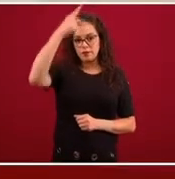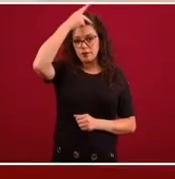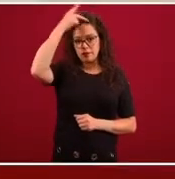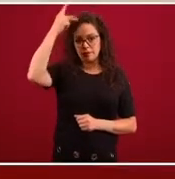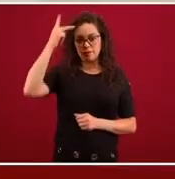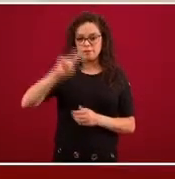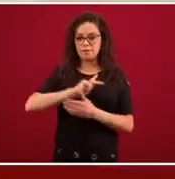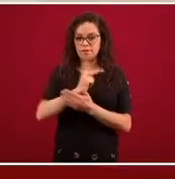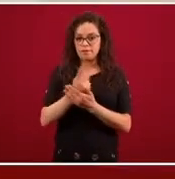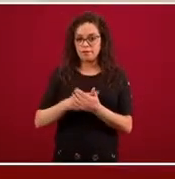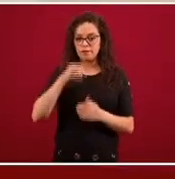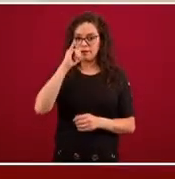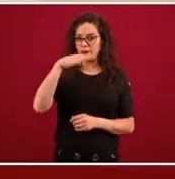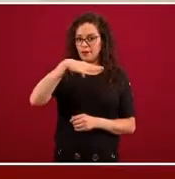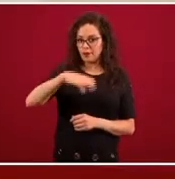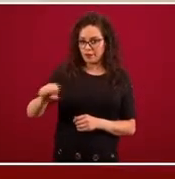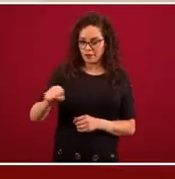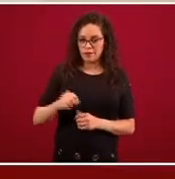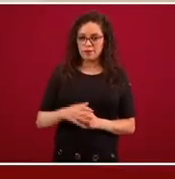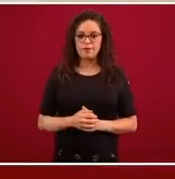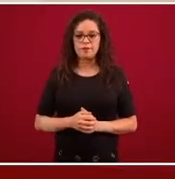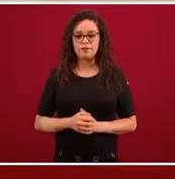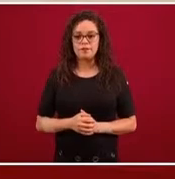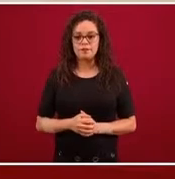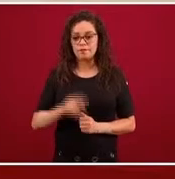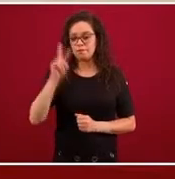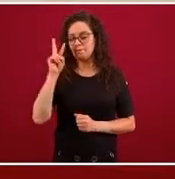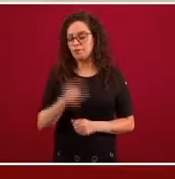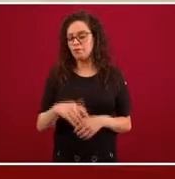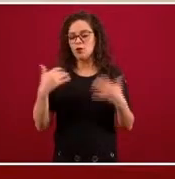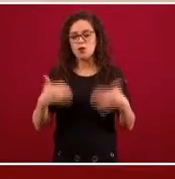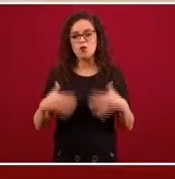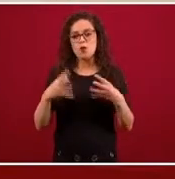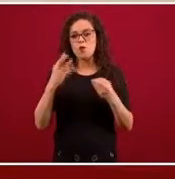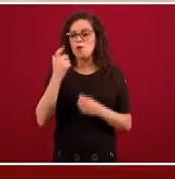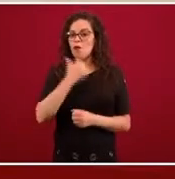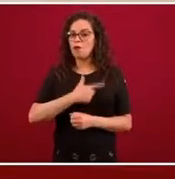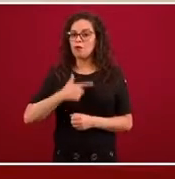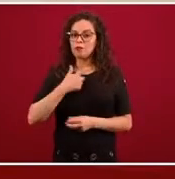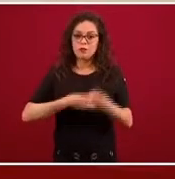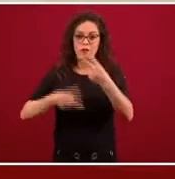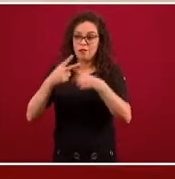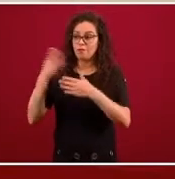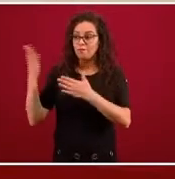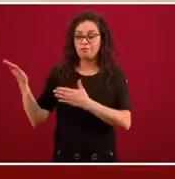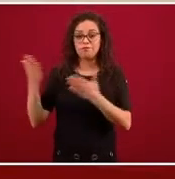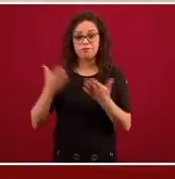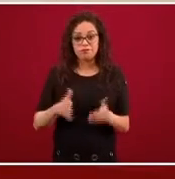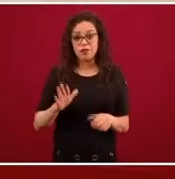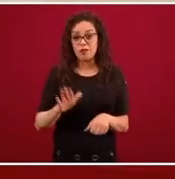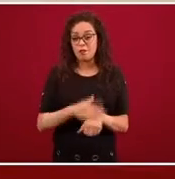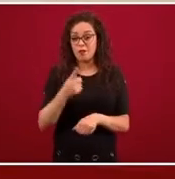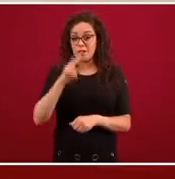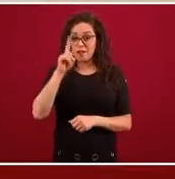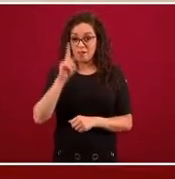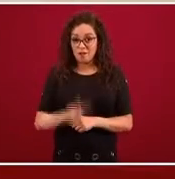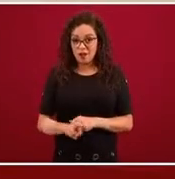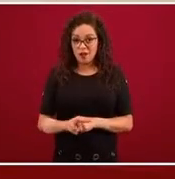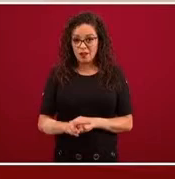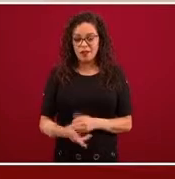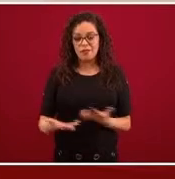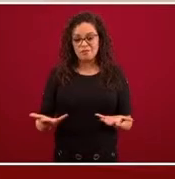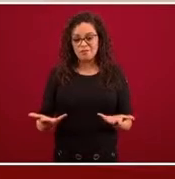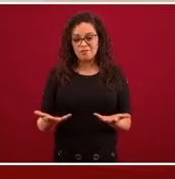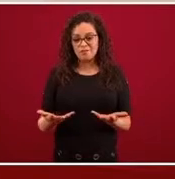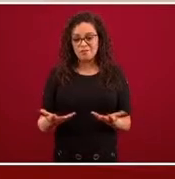IMSS, Mexican Institute of Social Security. Now, it's wonderful to have you here today. We have so few opportunities